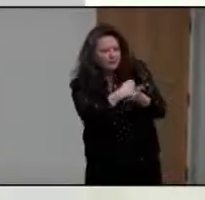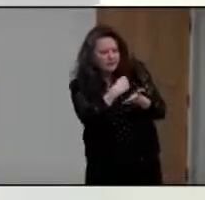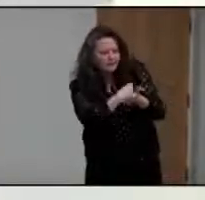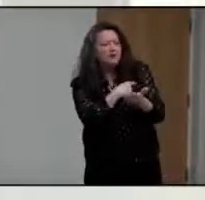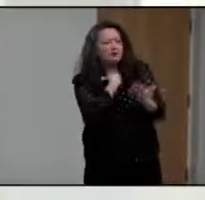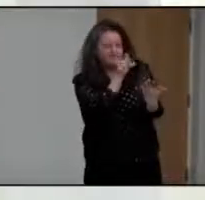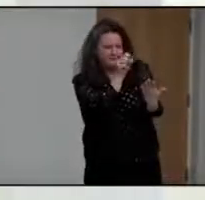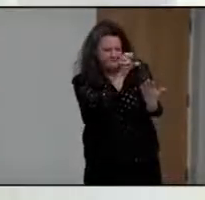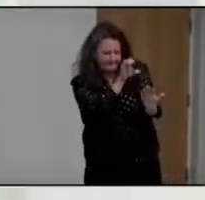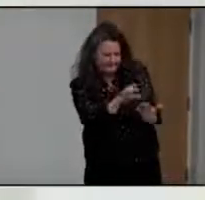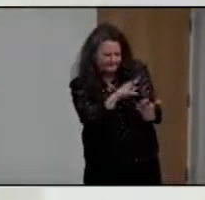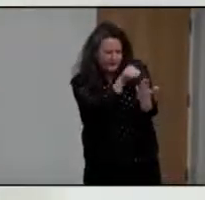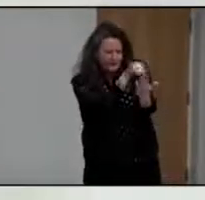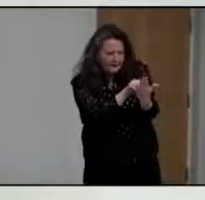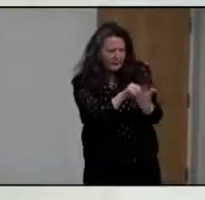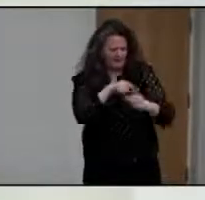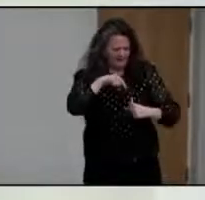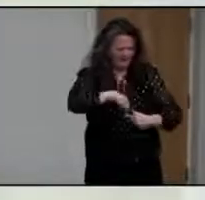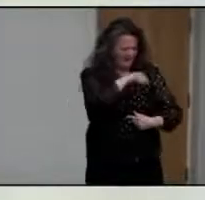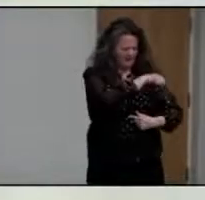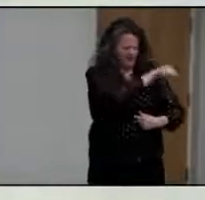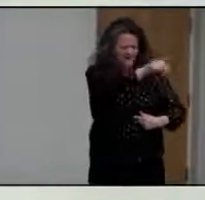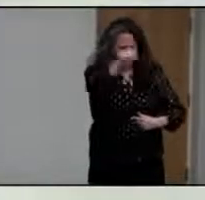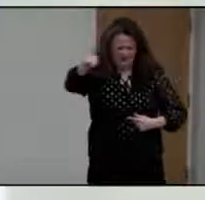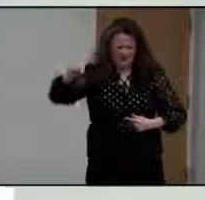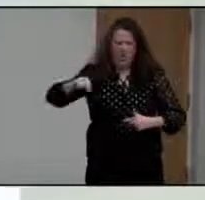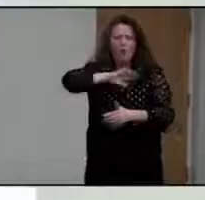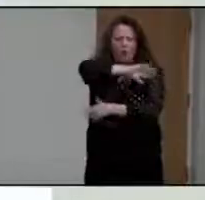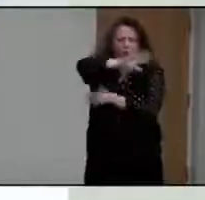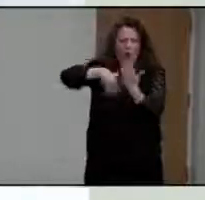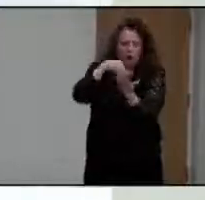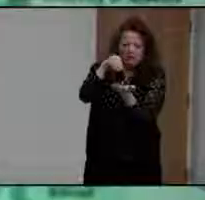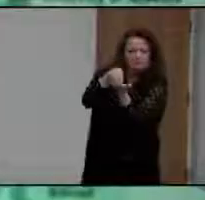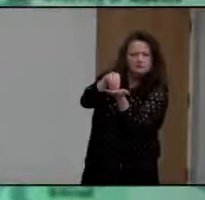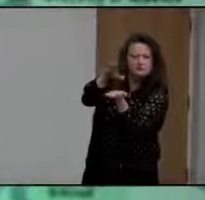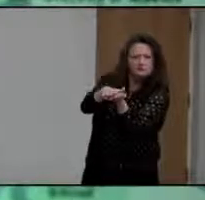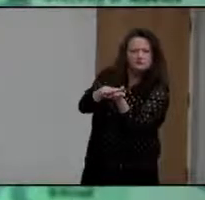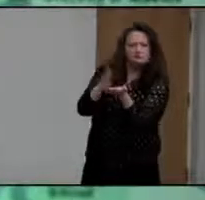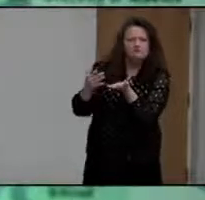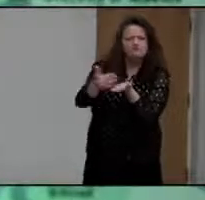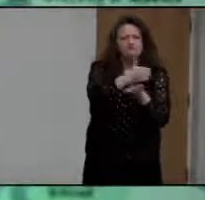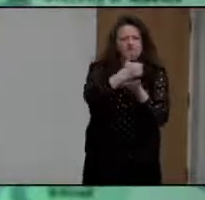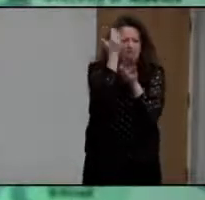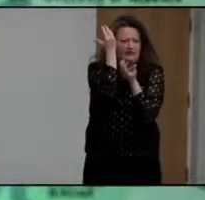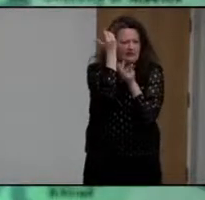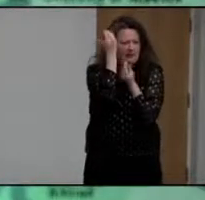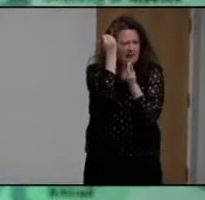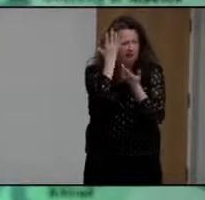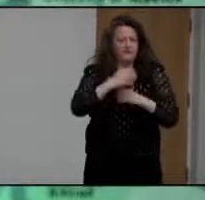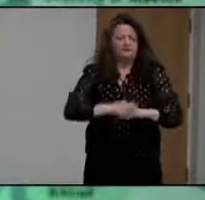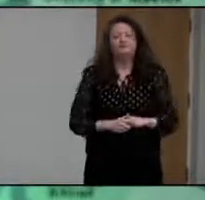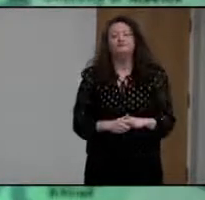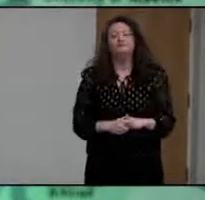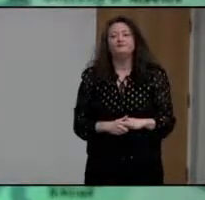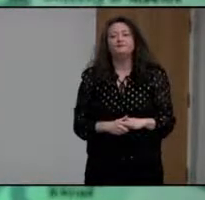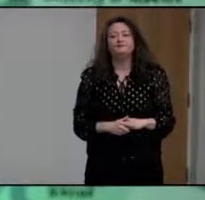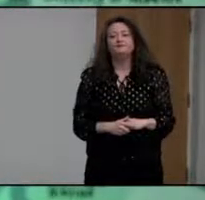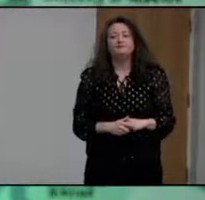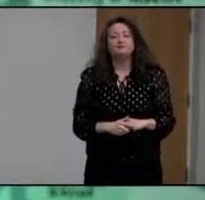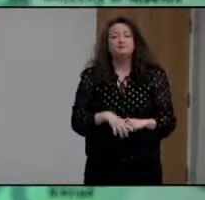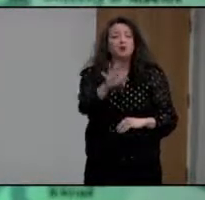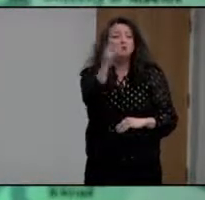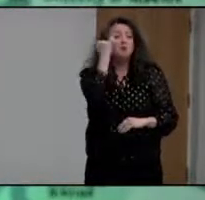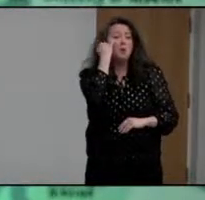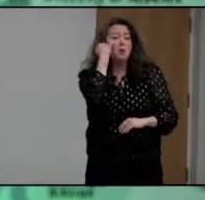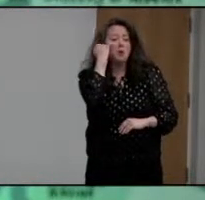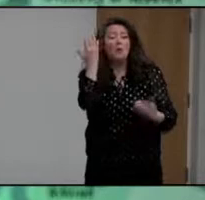of the department. So everywhere the data is collected. So now, suppose there is an increase